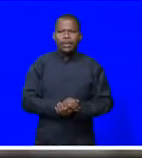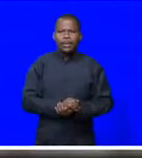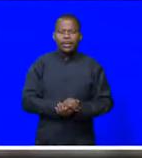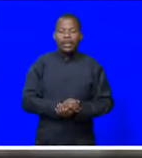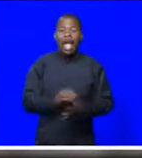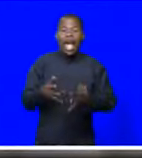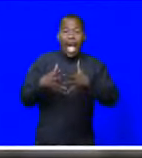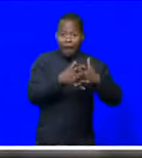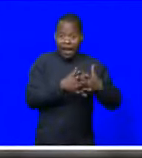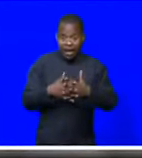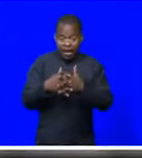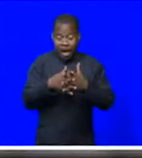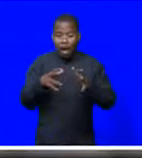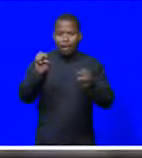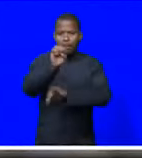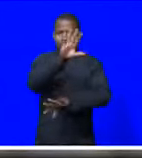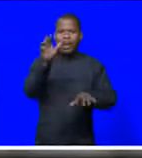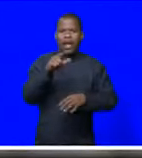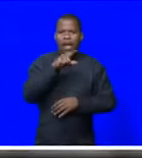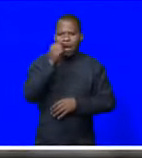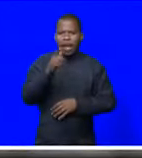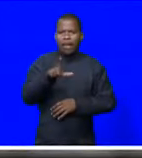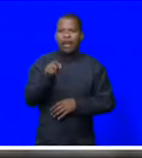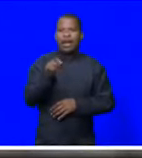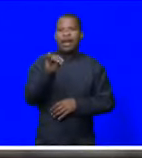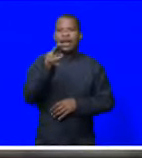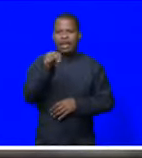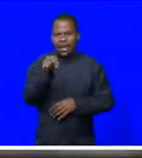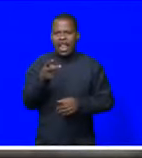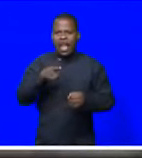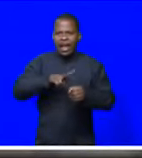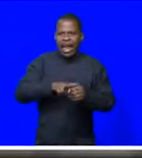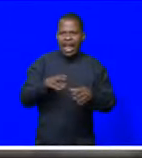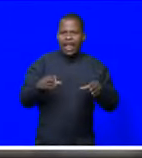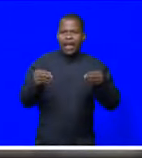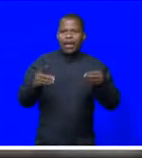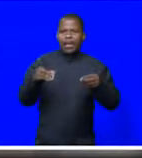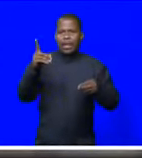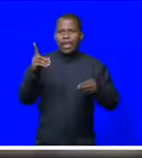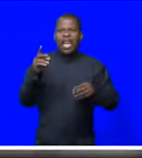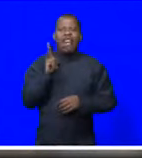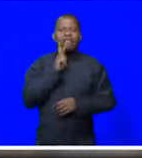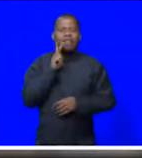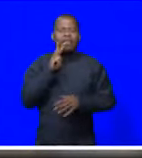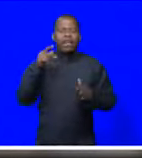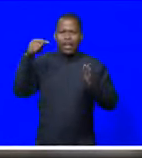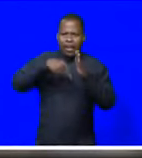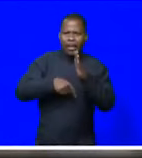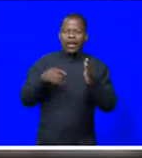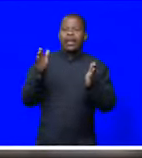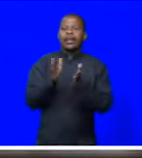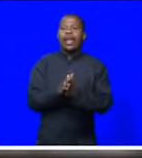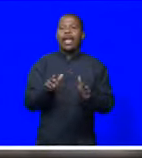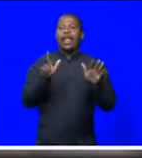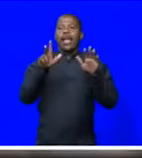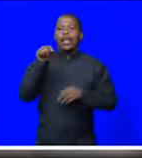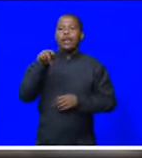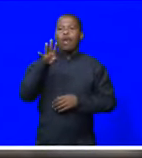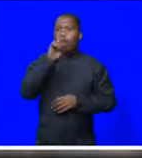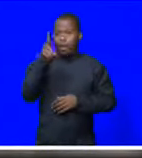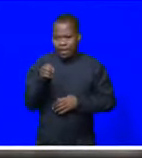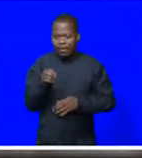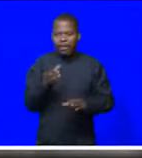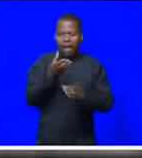Latin America nakona ukhanze uthi I radio advertising yehle ngabo 18.4%. Bese e